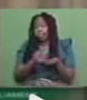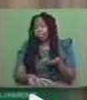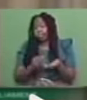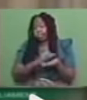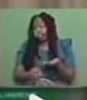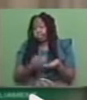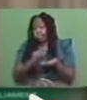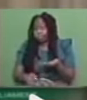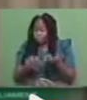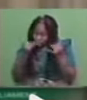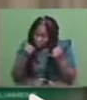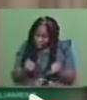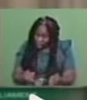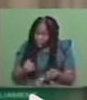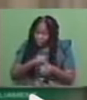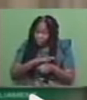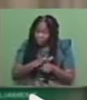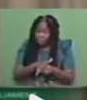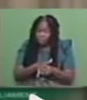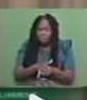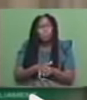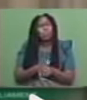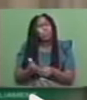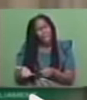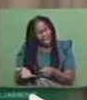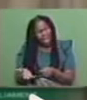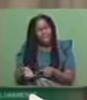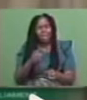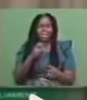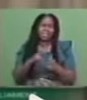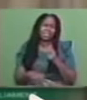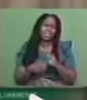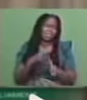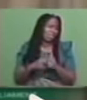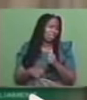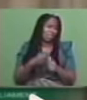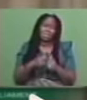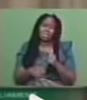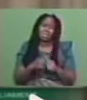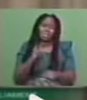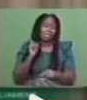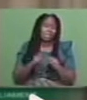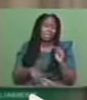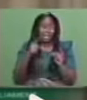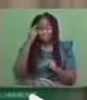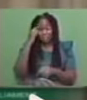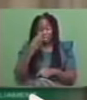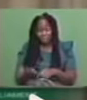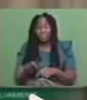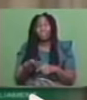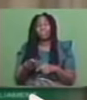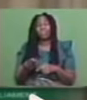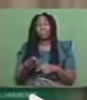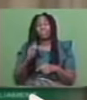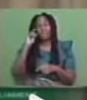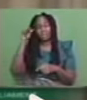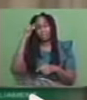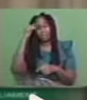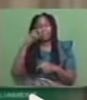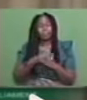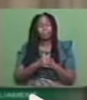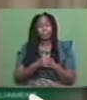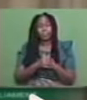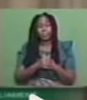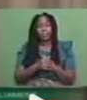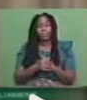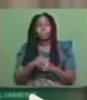Again, it is very difficult to believe that these things will happen again. I agree that is the way to go for the digital economy. I've been talking about